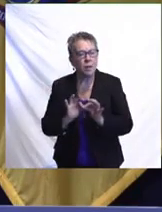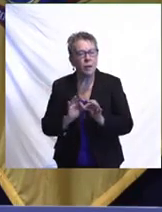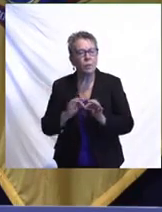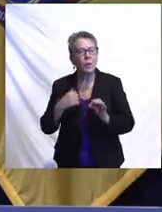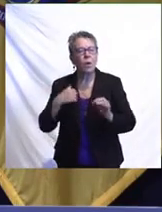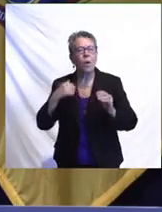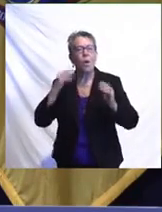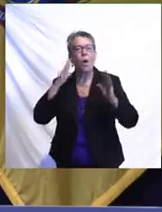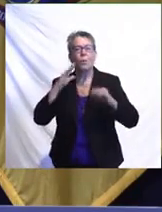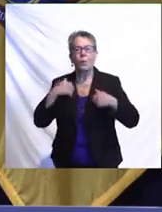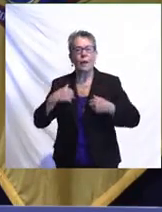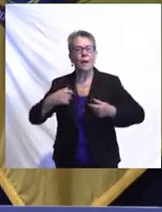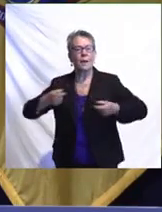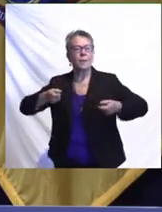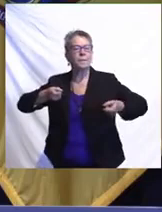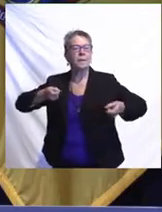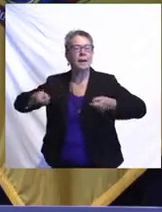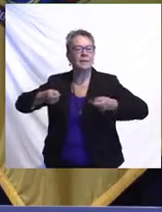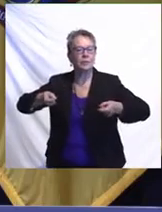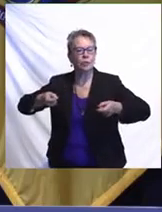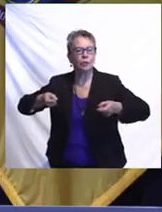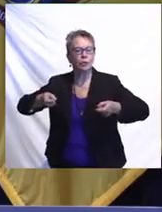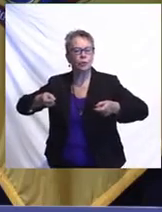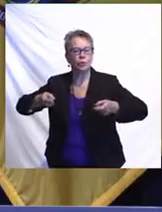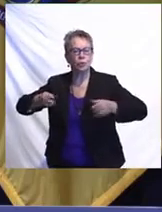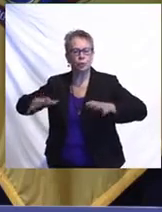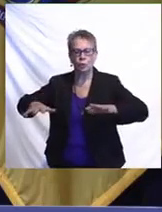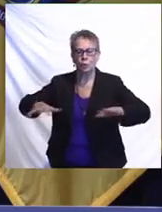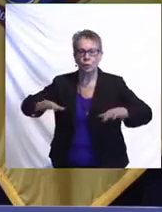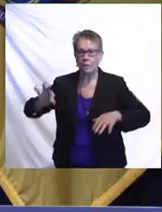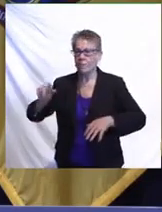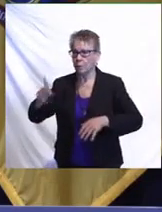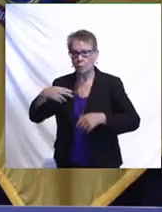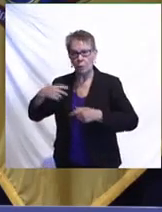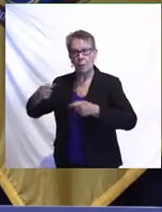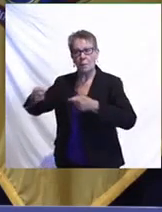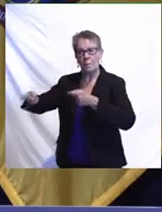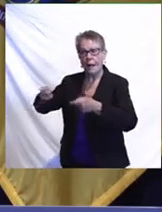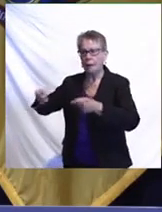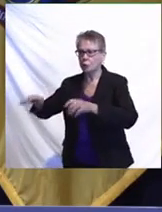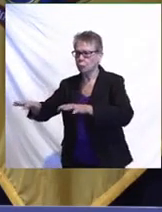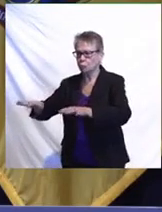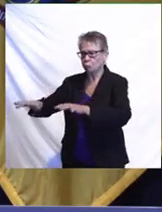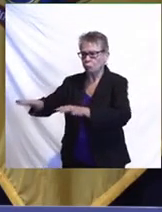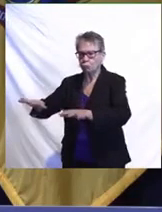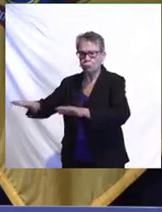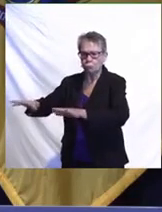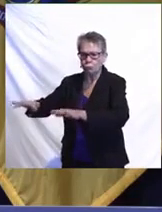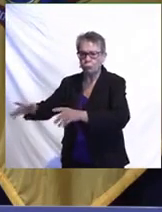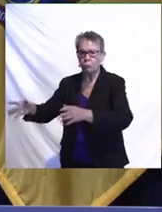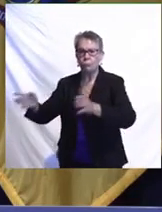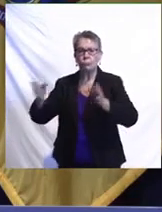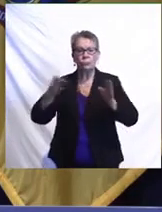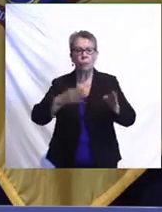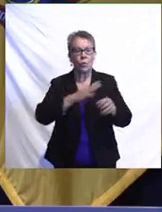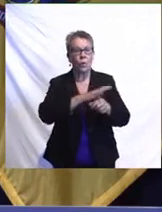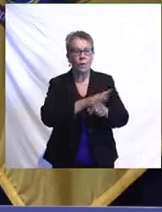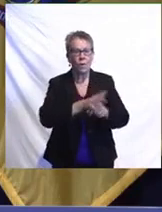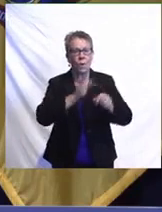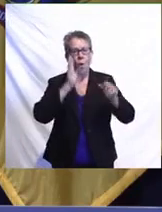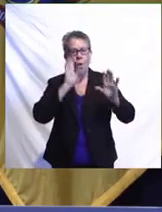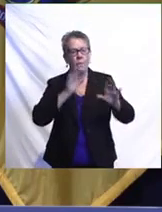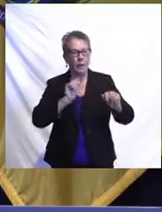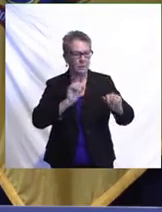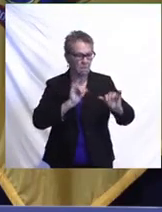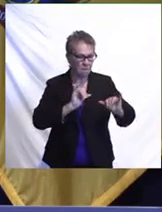the flu is manageable. Doesn't mean that you can't get you, or God forbid kill you, but you don't manage it or set expectations that this is